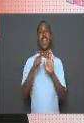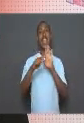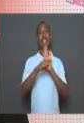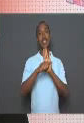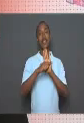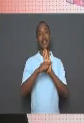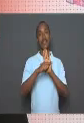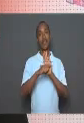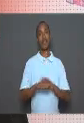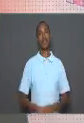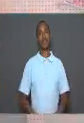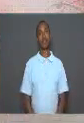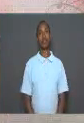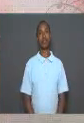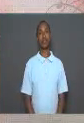negative ions.